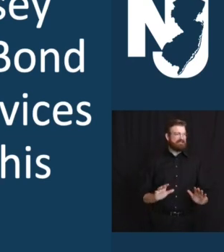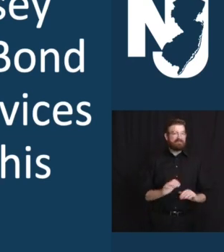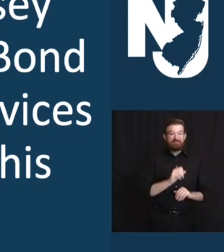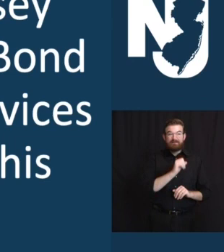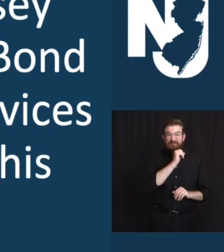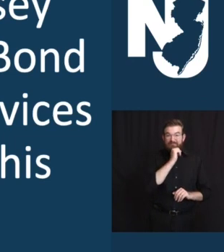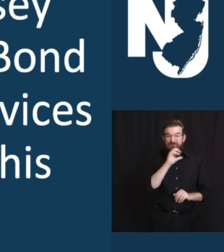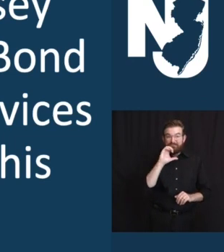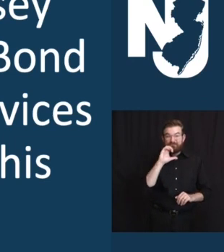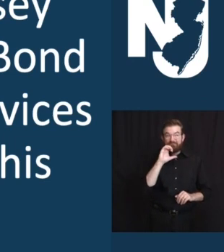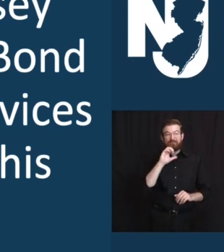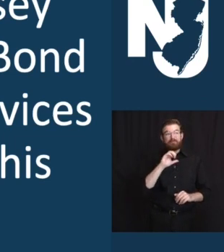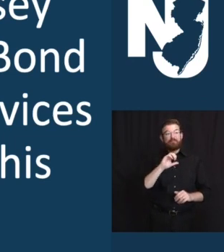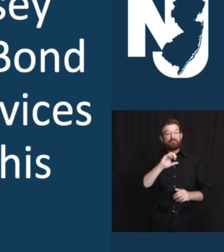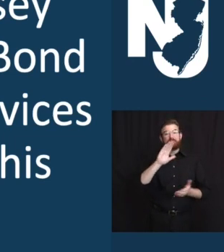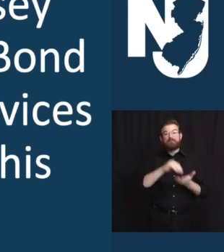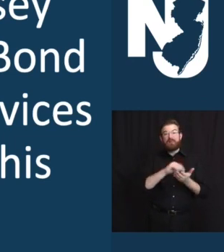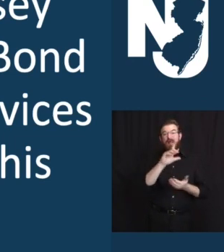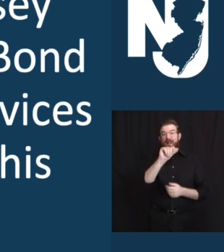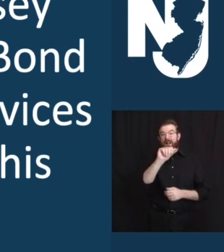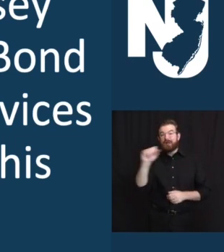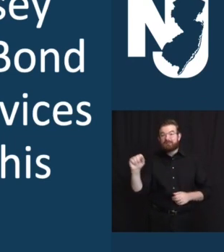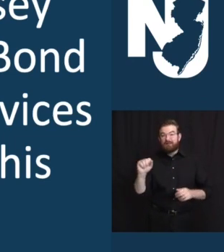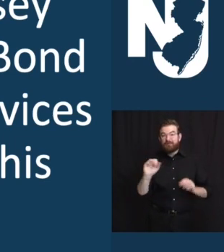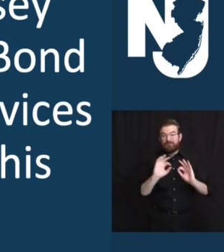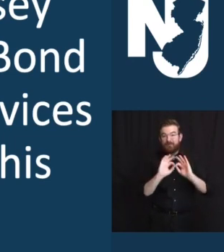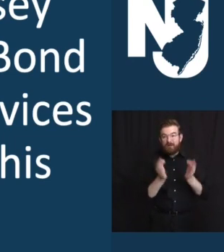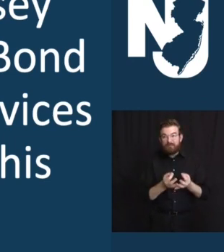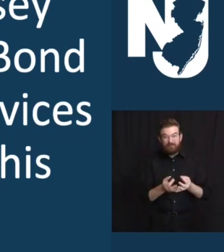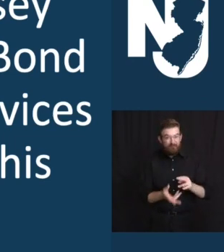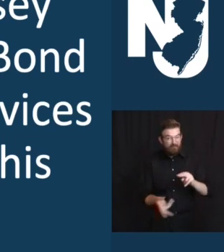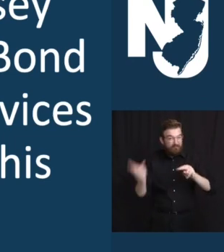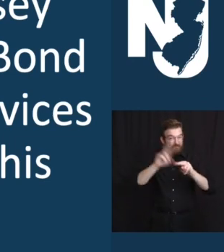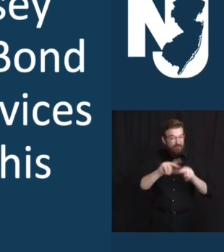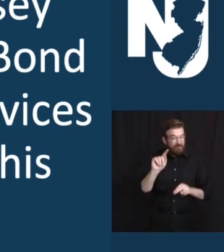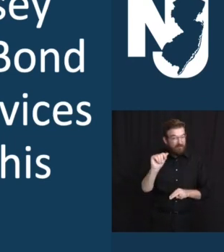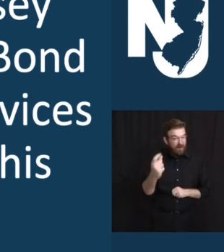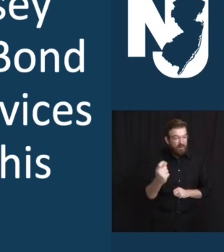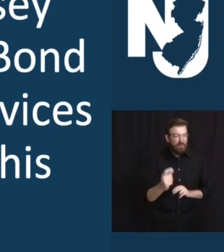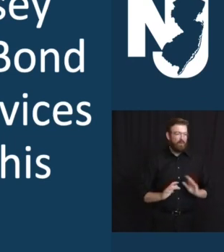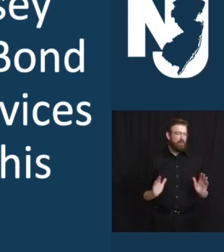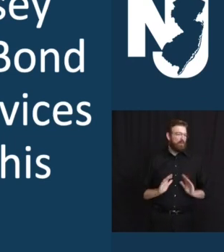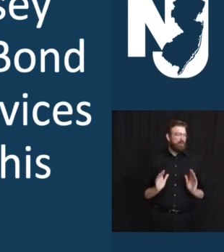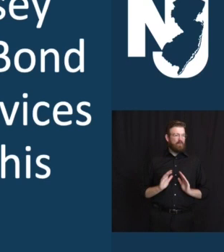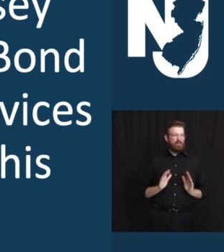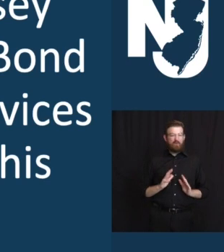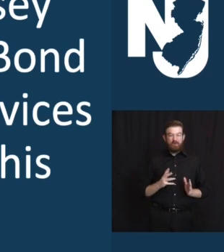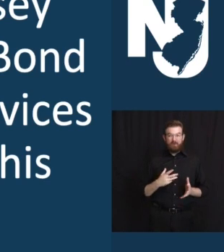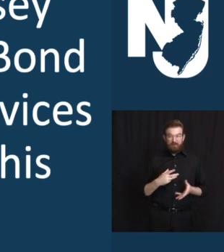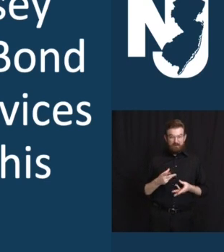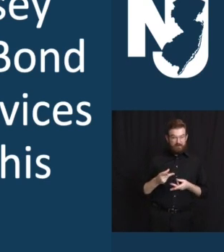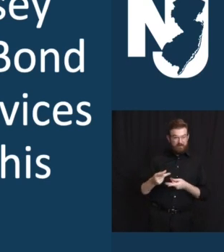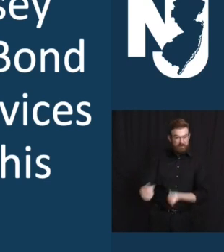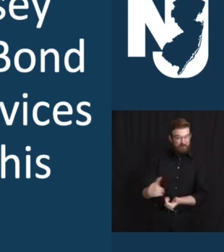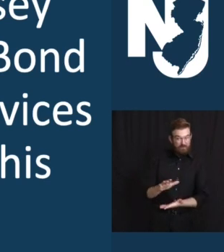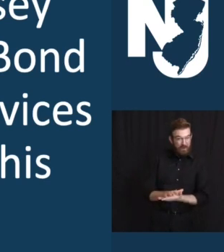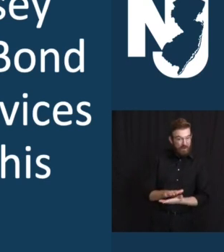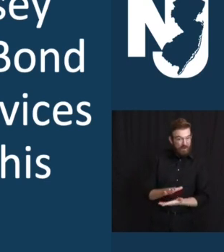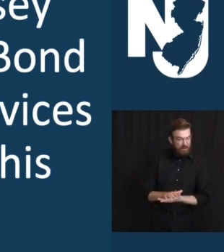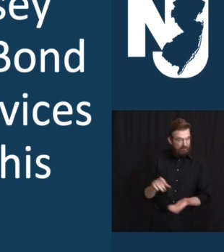our schools. We need to provide services to the most vulnerable, our returning citizens, and our